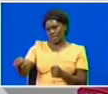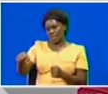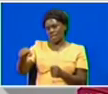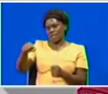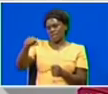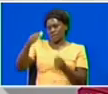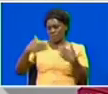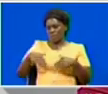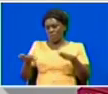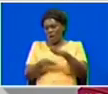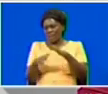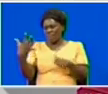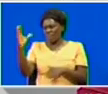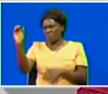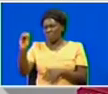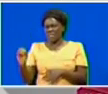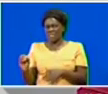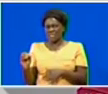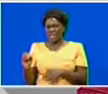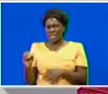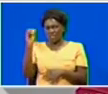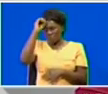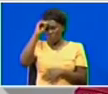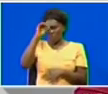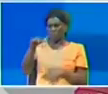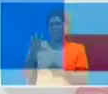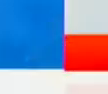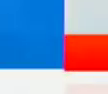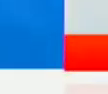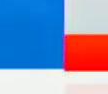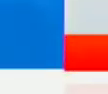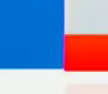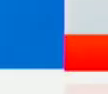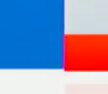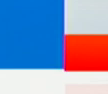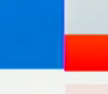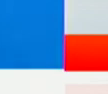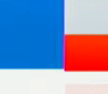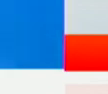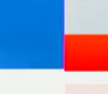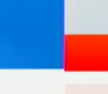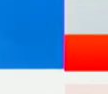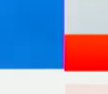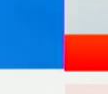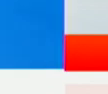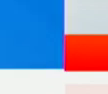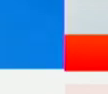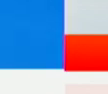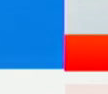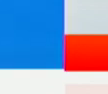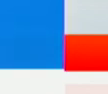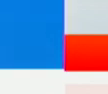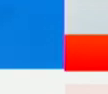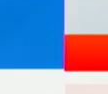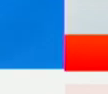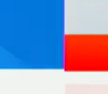Candidates with less than 5% of that opinion poll should be excluded from the presidential debate. And 42% say no, that everybody should